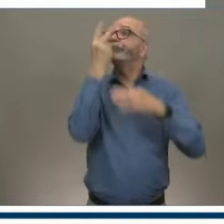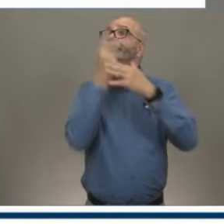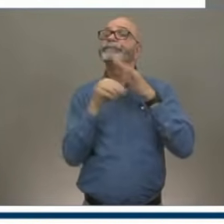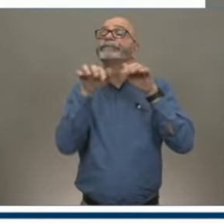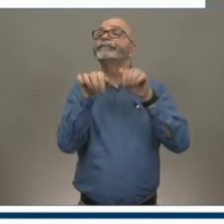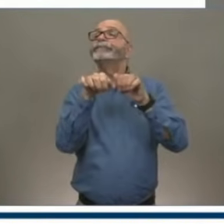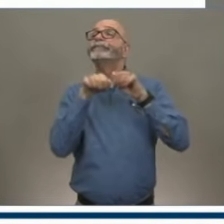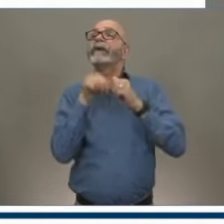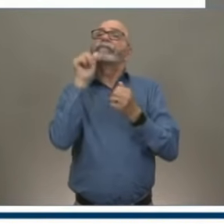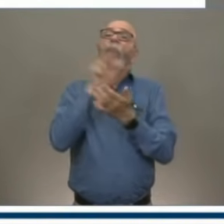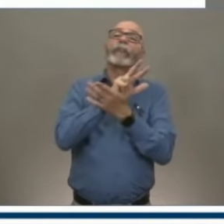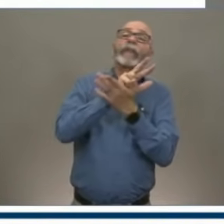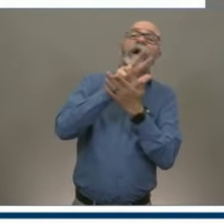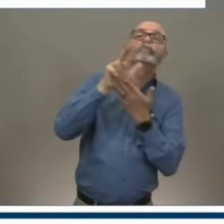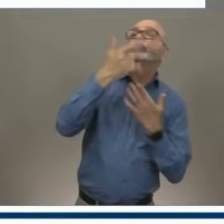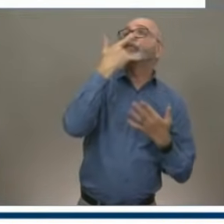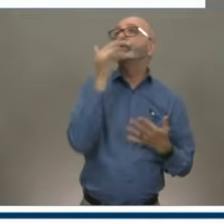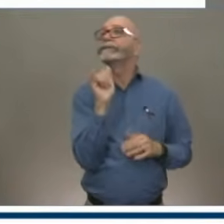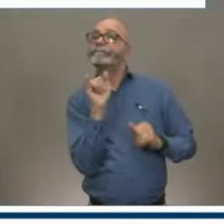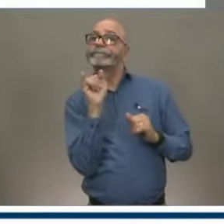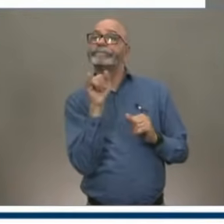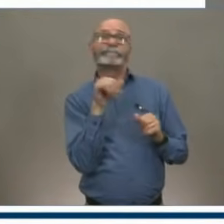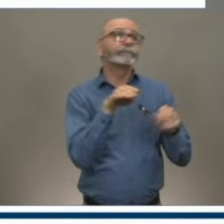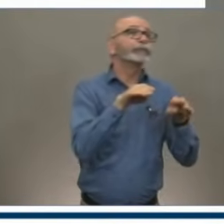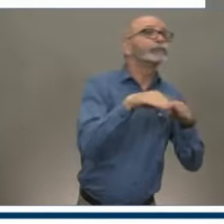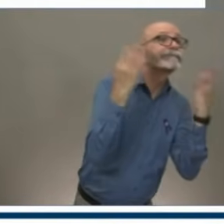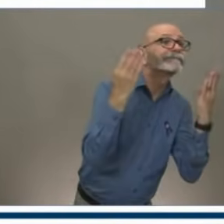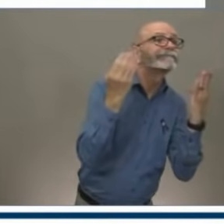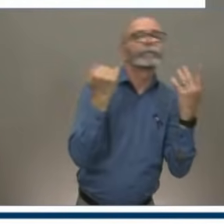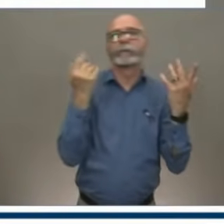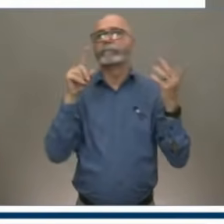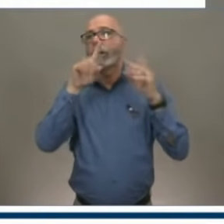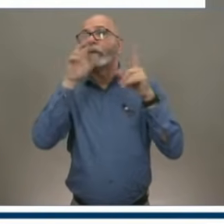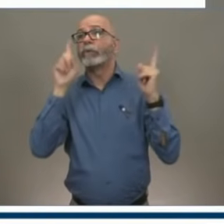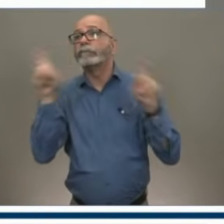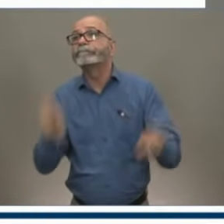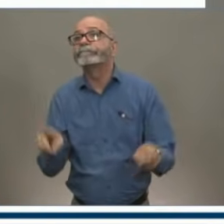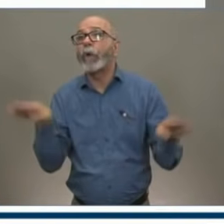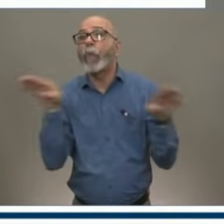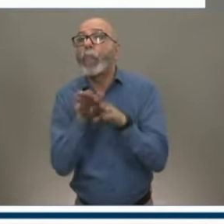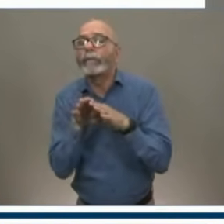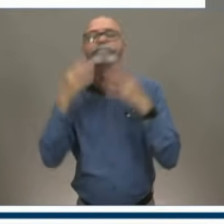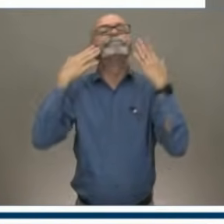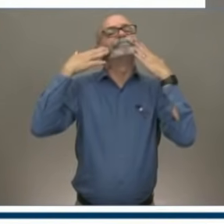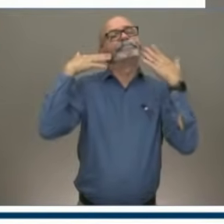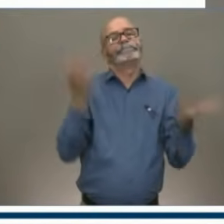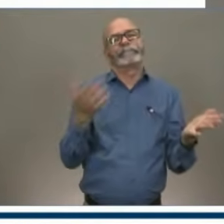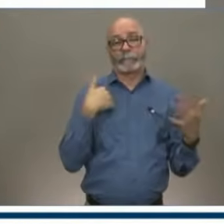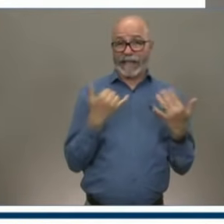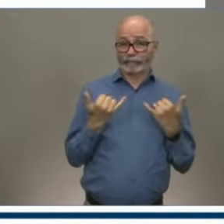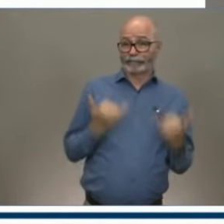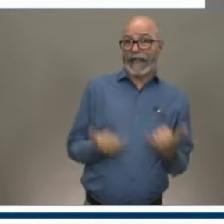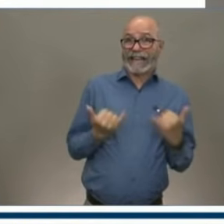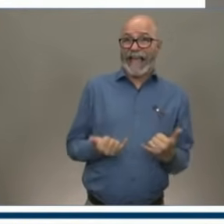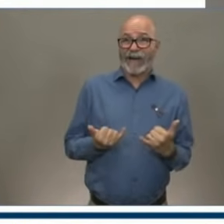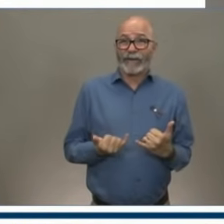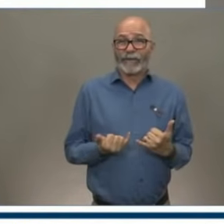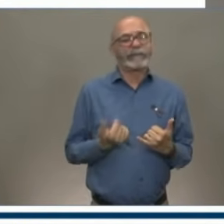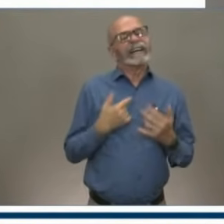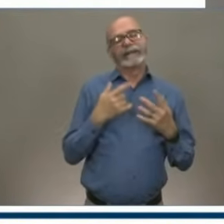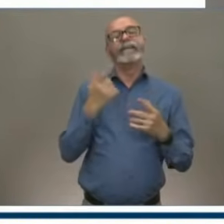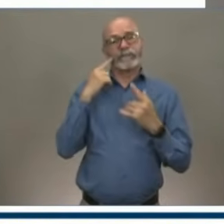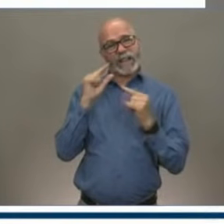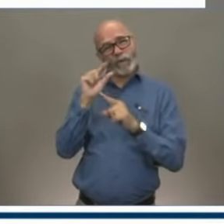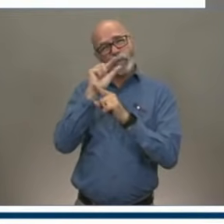but what I can tell you is that the more we buckle down and stay tight right now and for the next couple of weeks, the